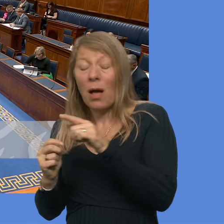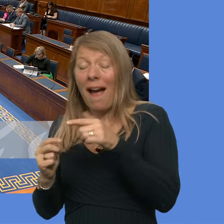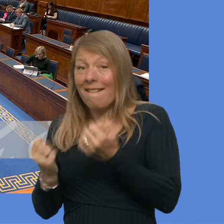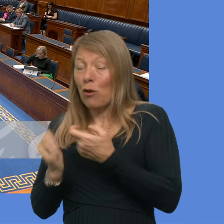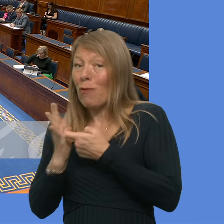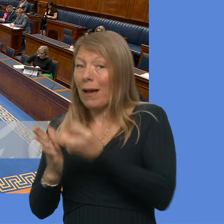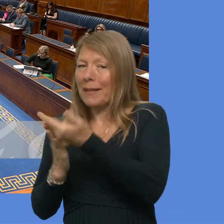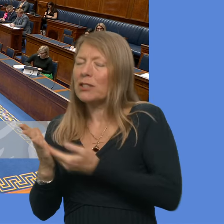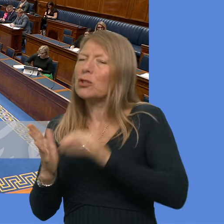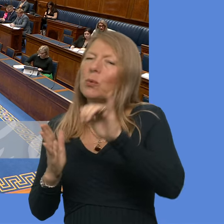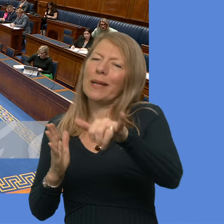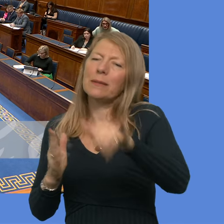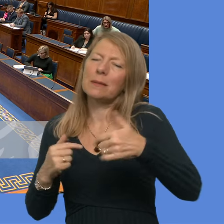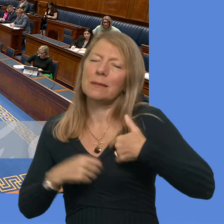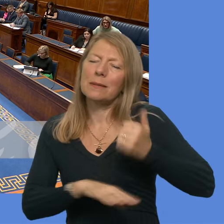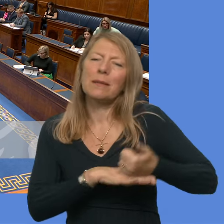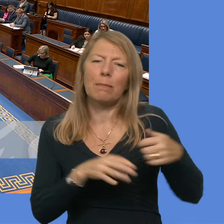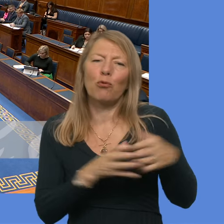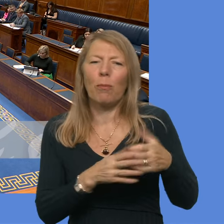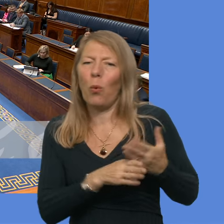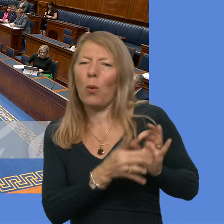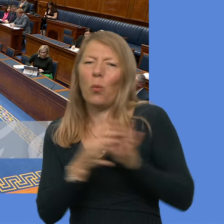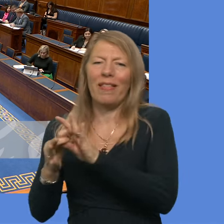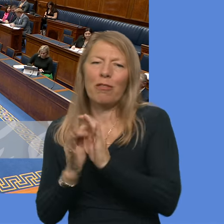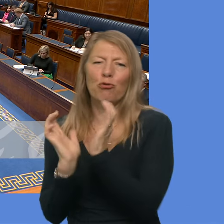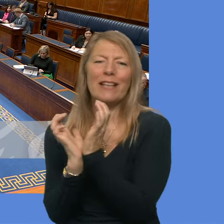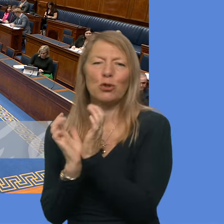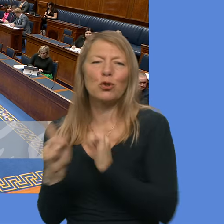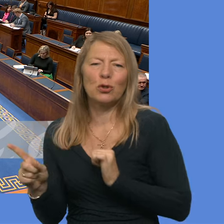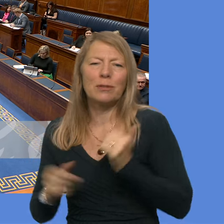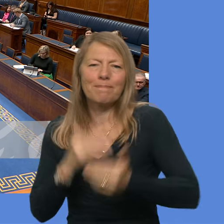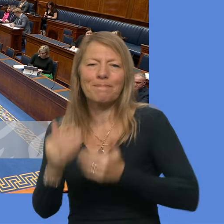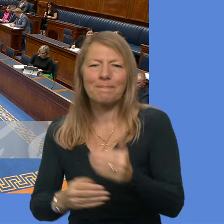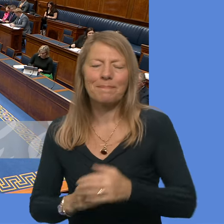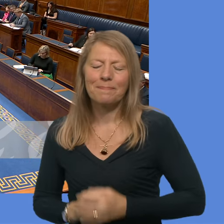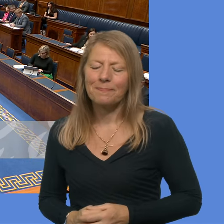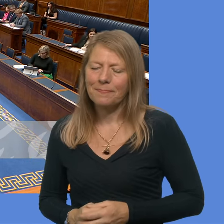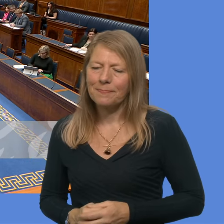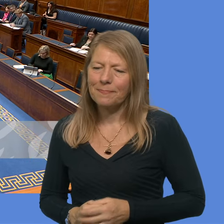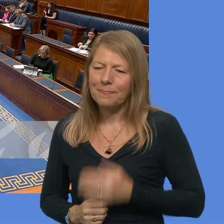If members take the raise, we'll just change the top desk for a commission questions. Thank you.